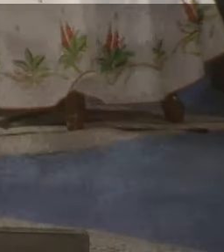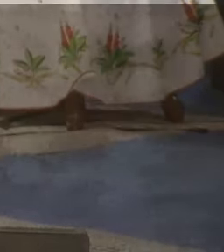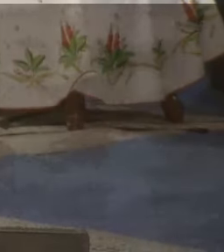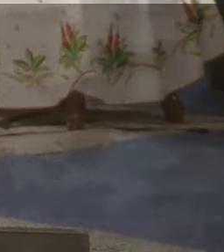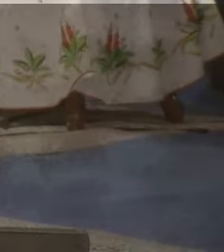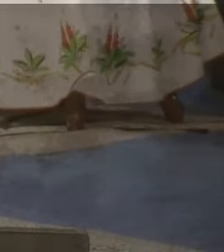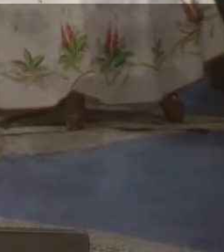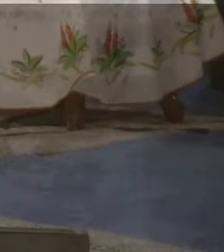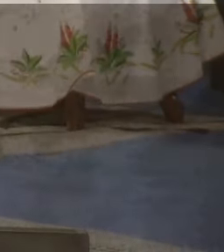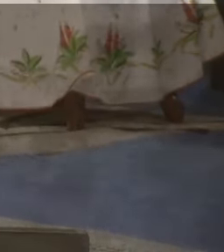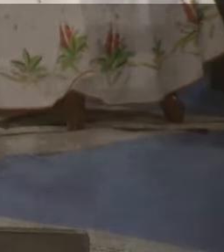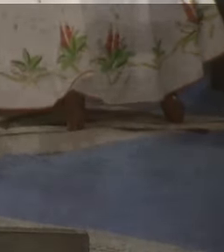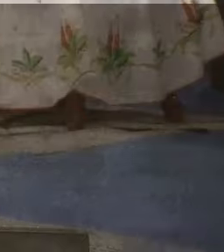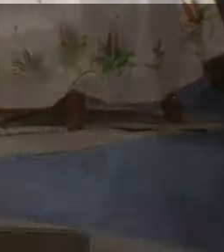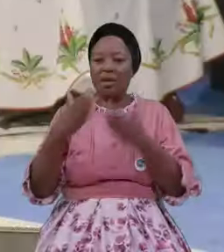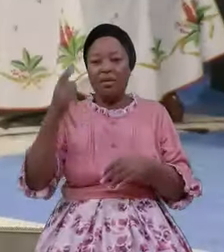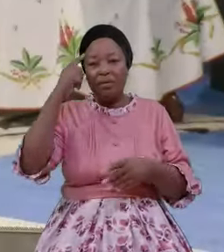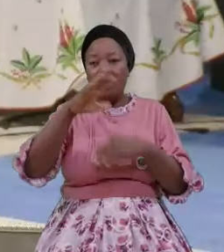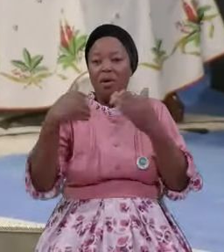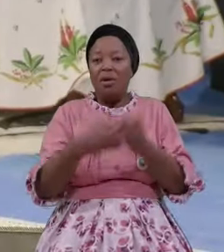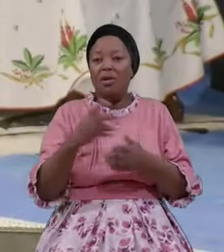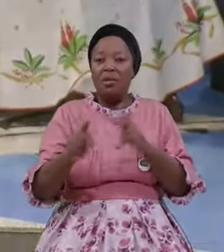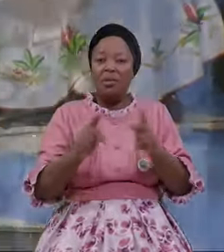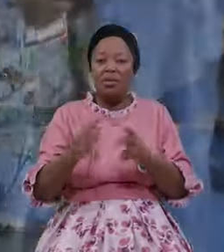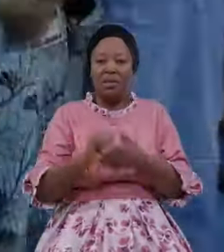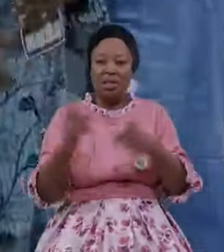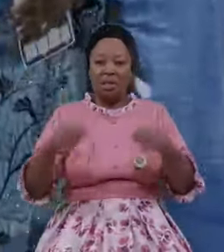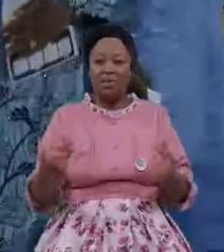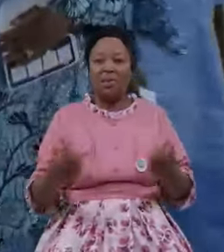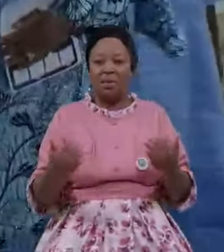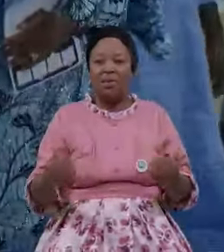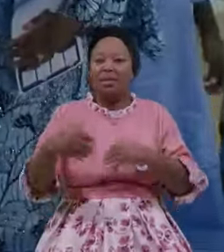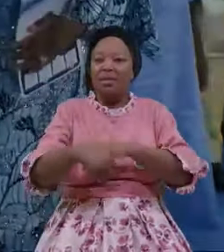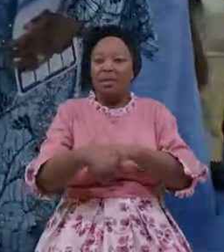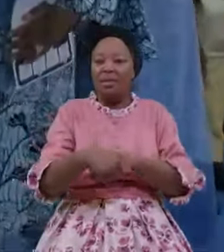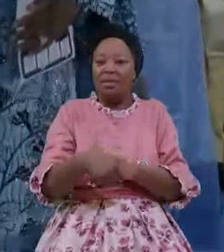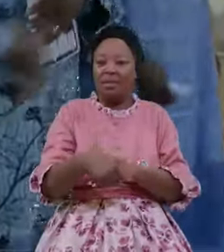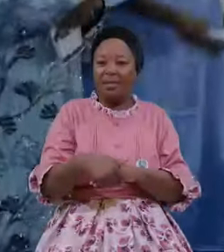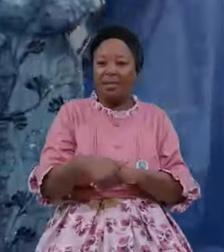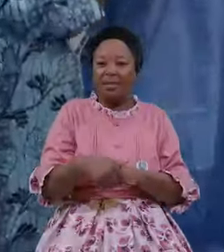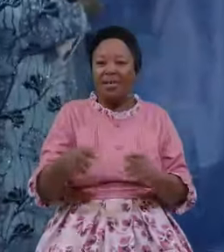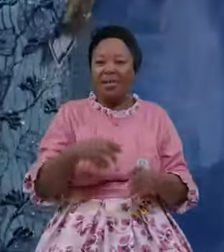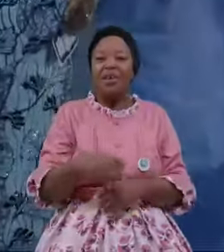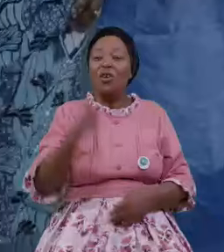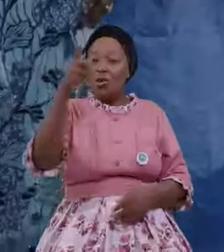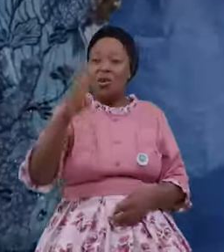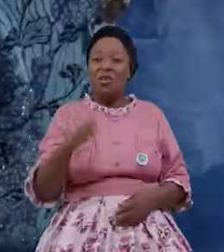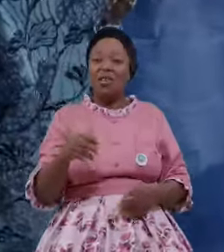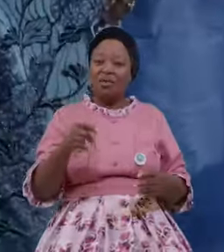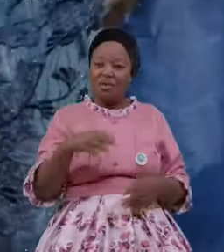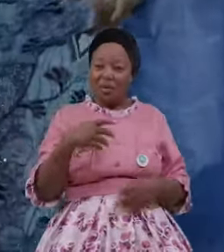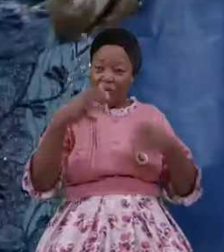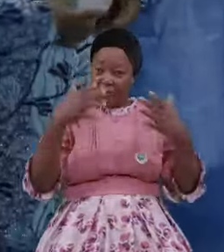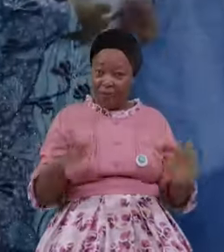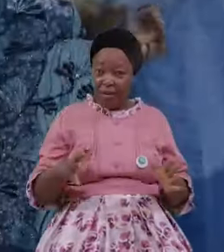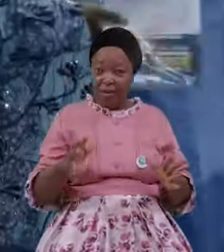Majesty, and everyone here tonight, God is going to finish up all the